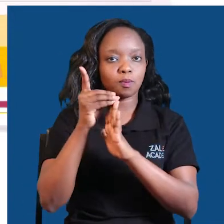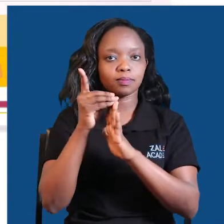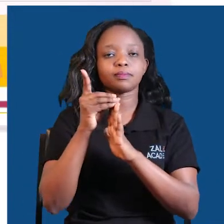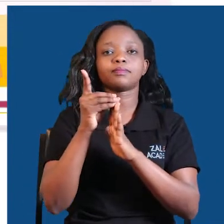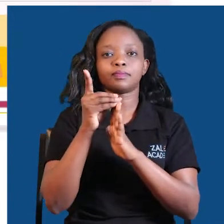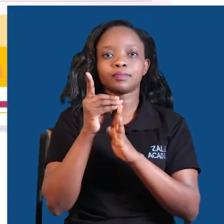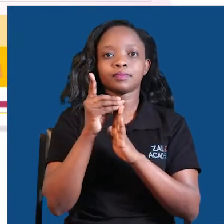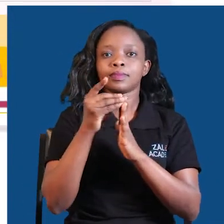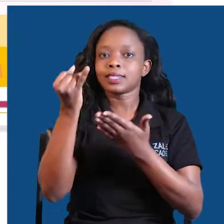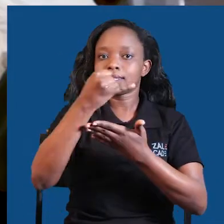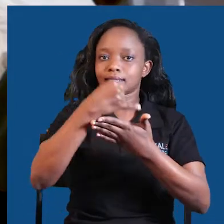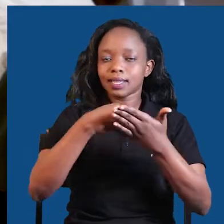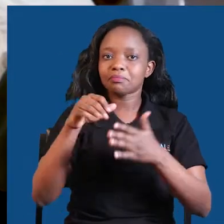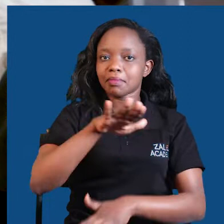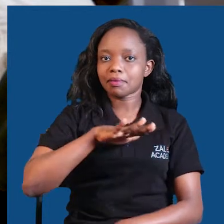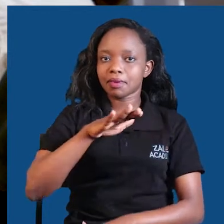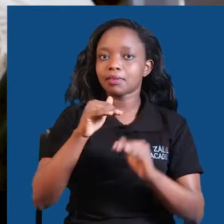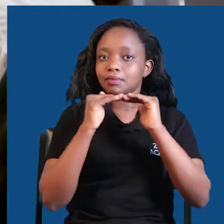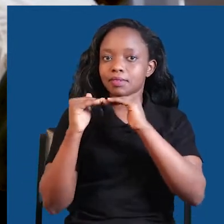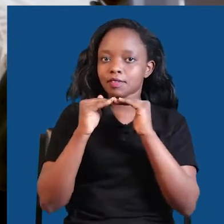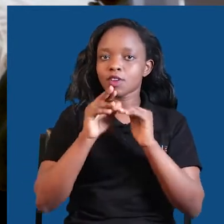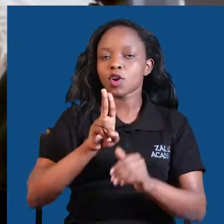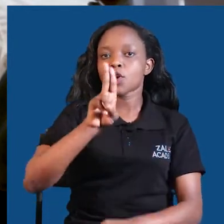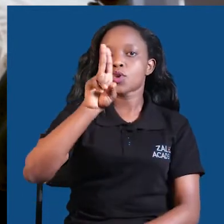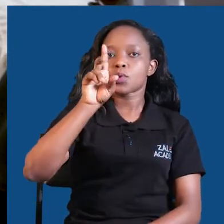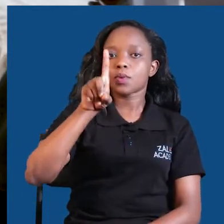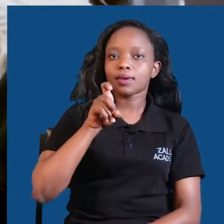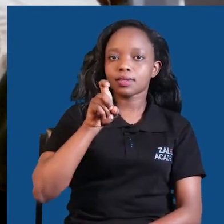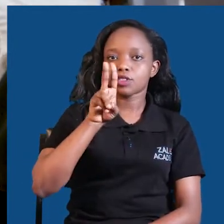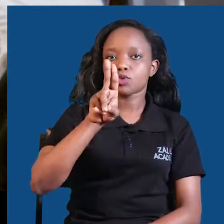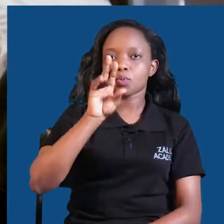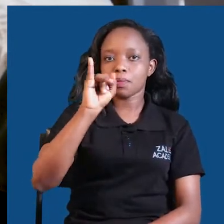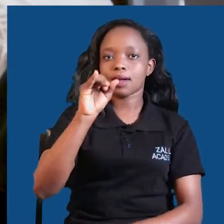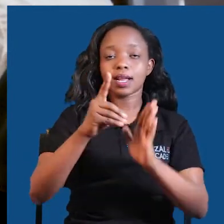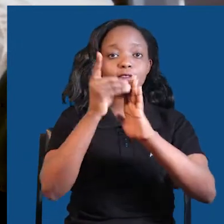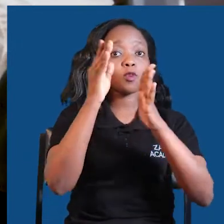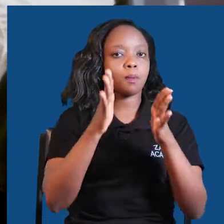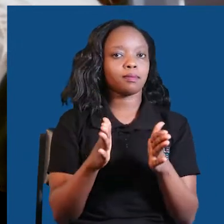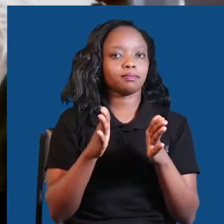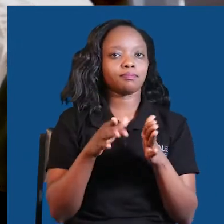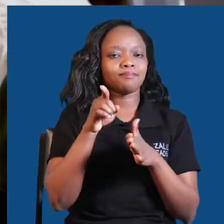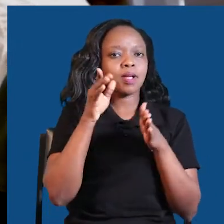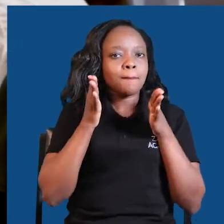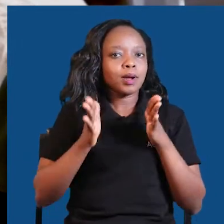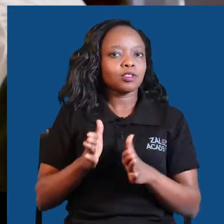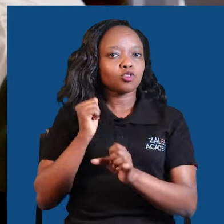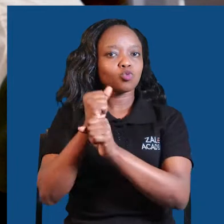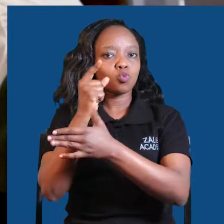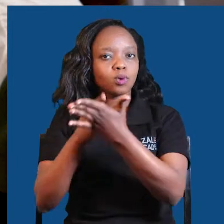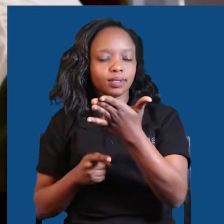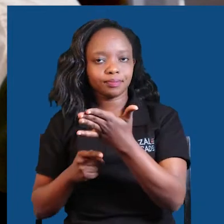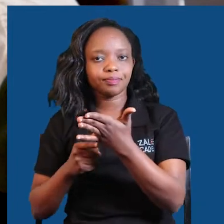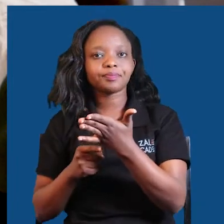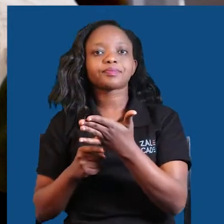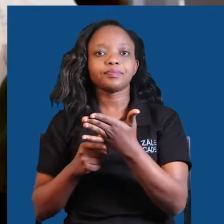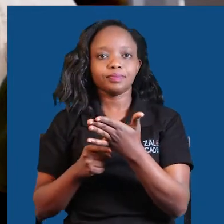development life cycle, in the design phase, we have somebody called a UX or UI developer. So for that person,